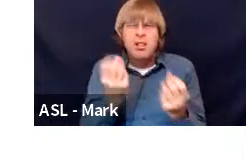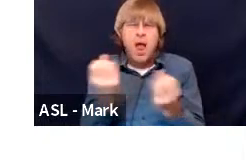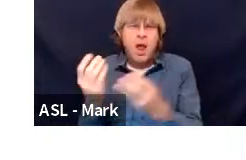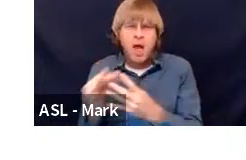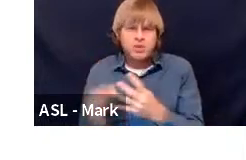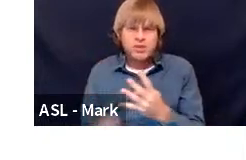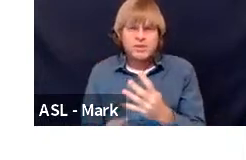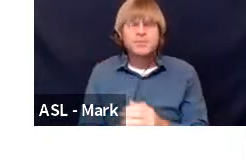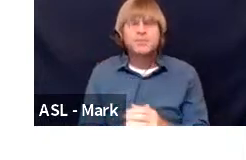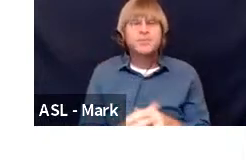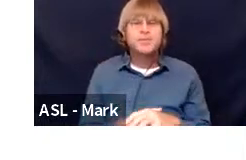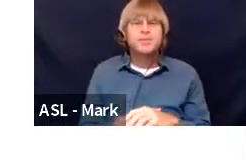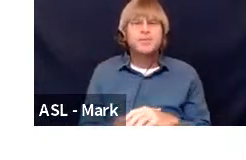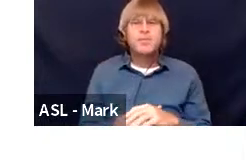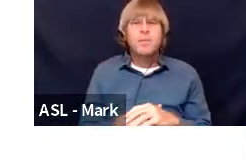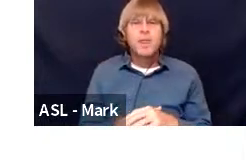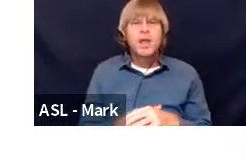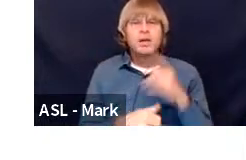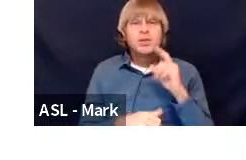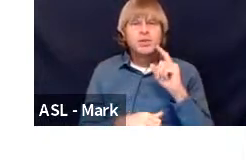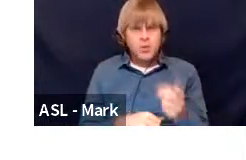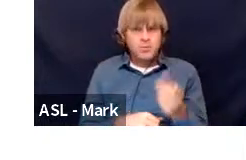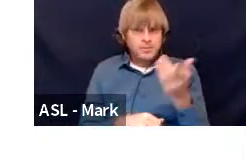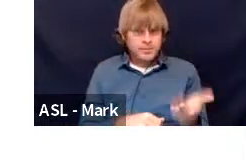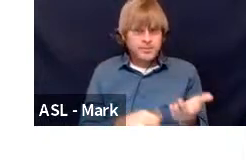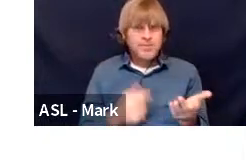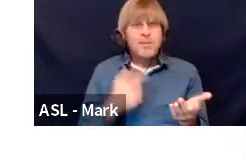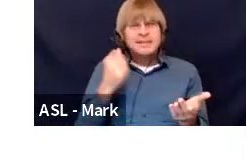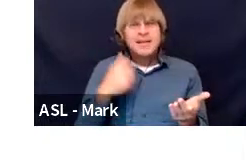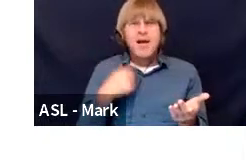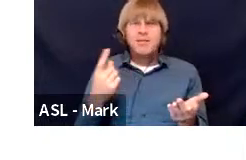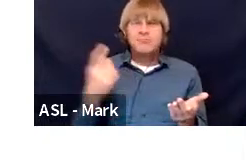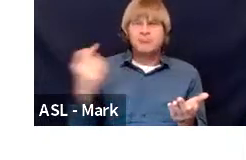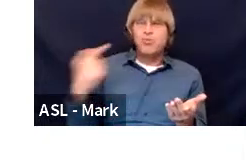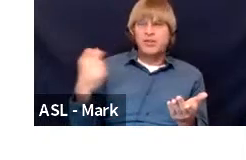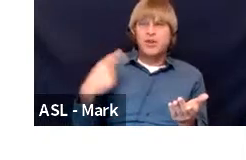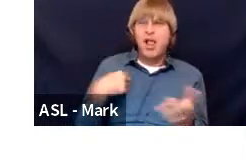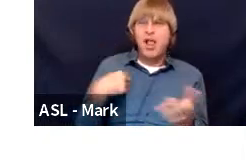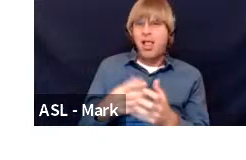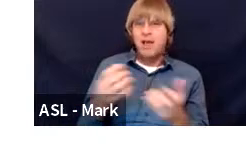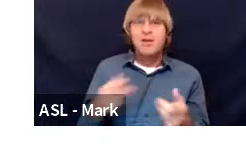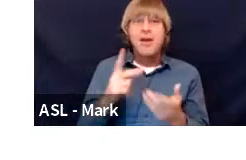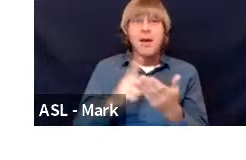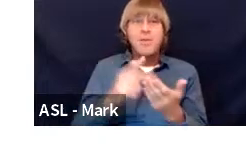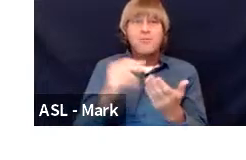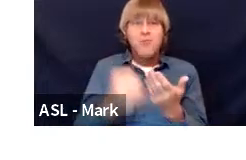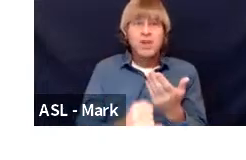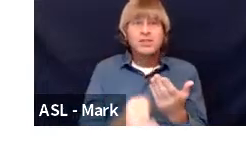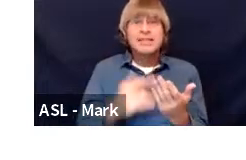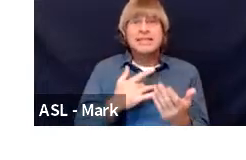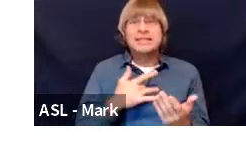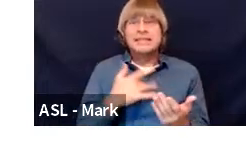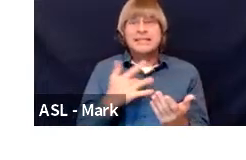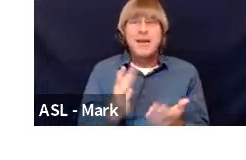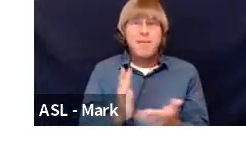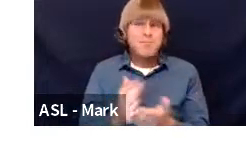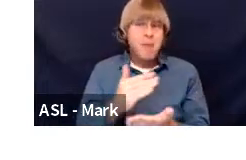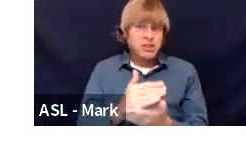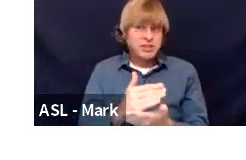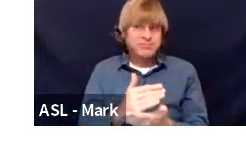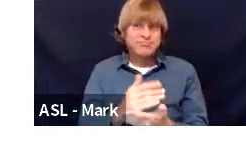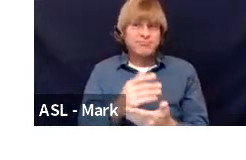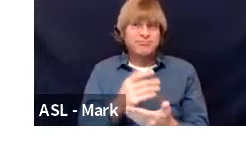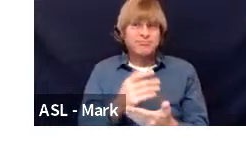options. So I want to start here because I get this a lot. Projects tend to be budget driven, and